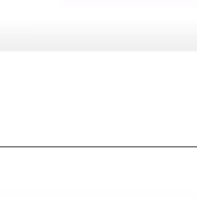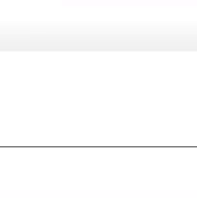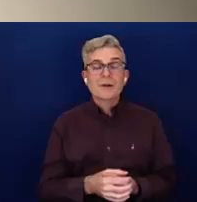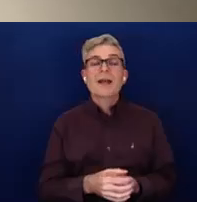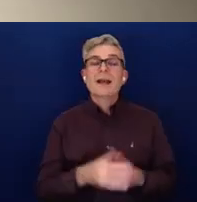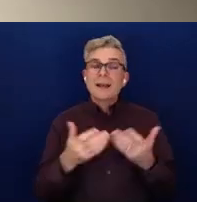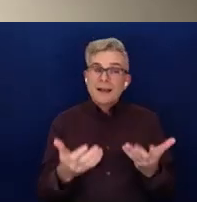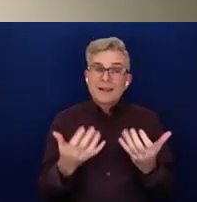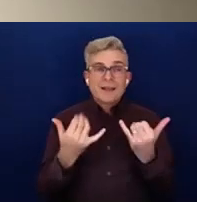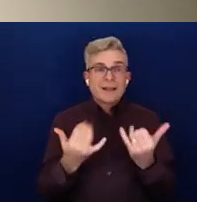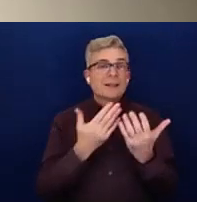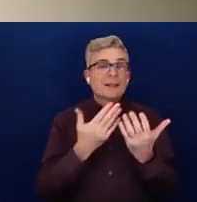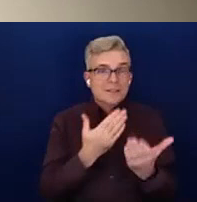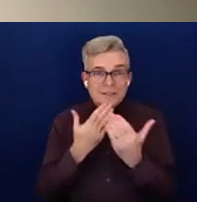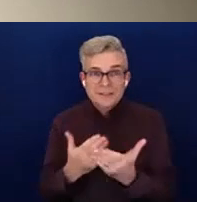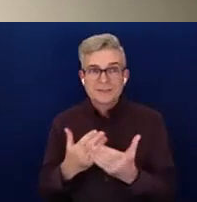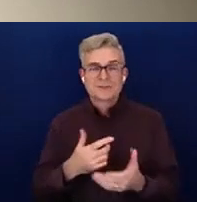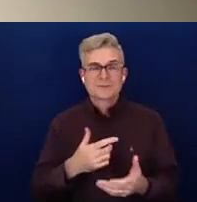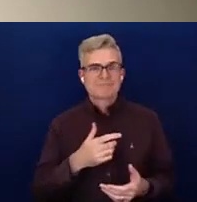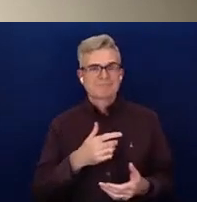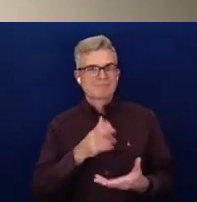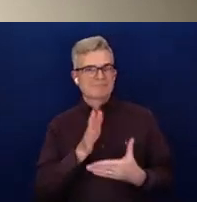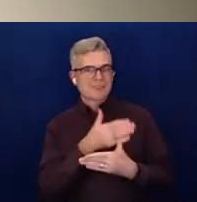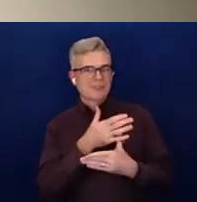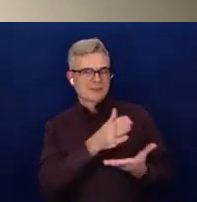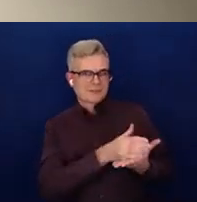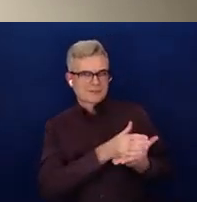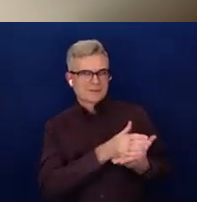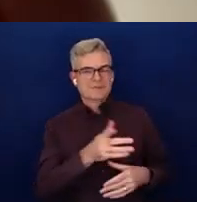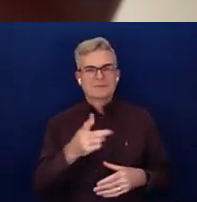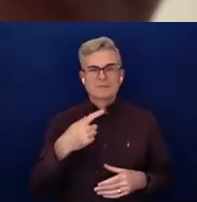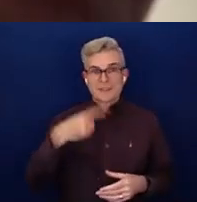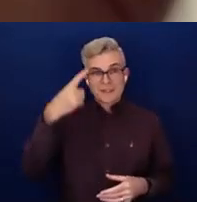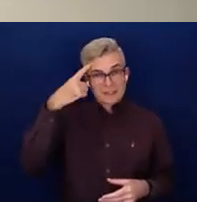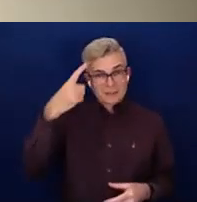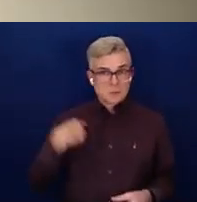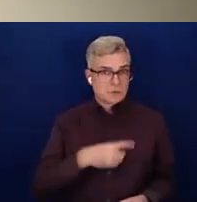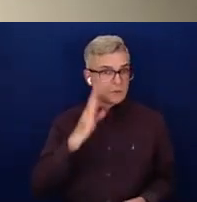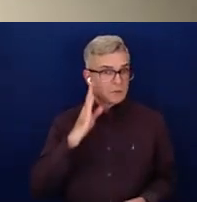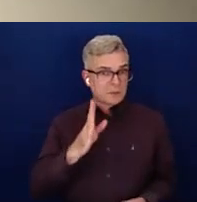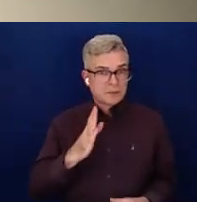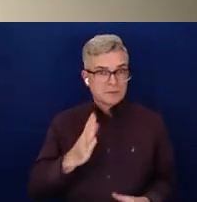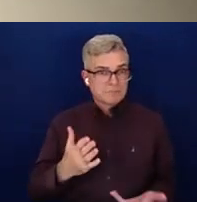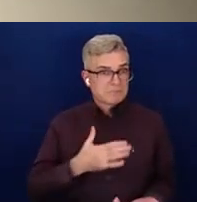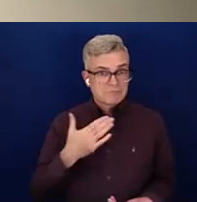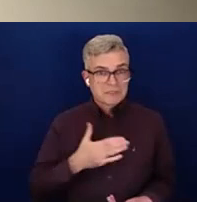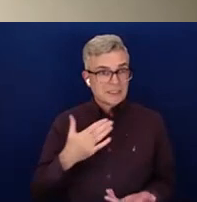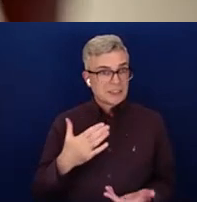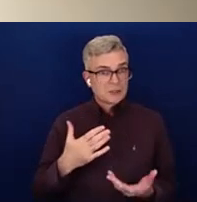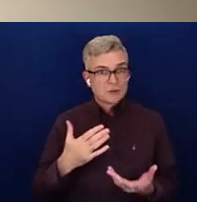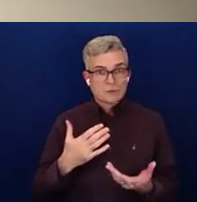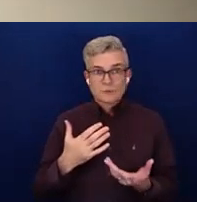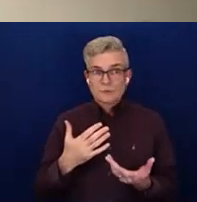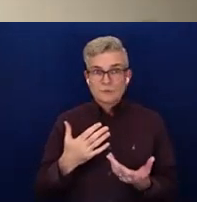will stop sharing, and I think that we would be happy to take your questions if that is what would